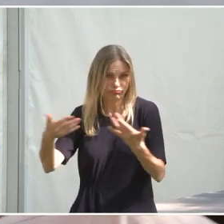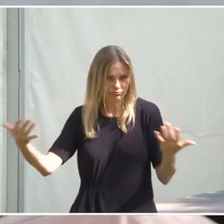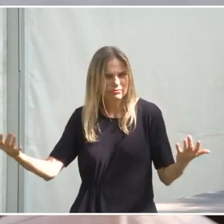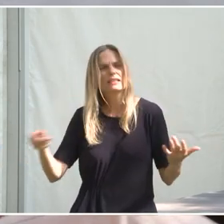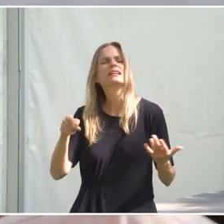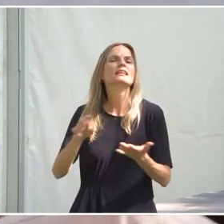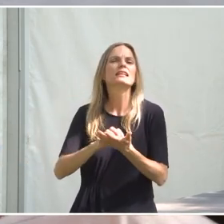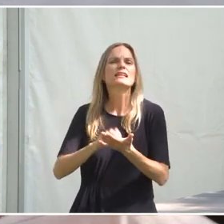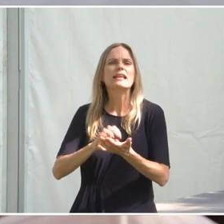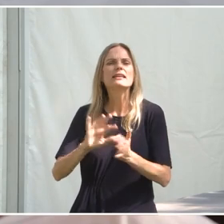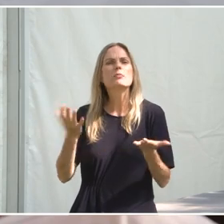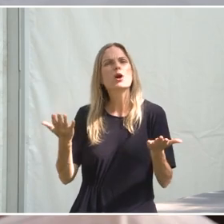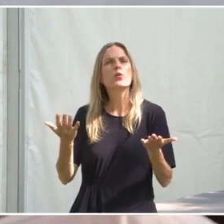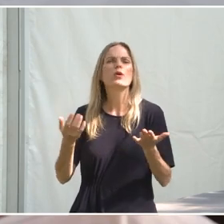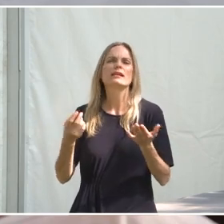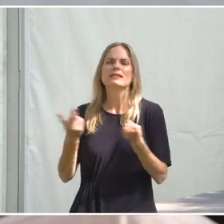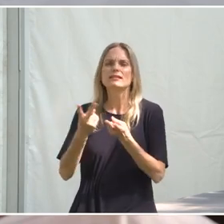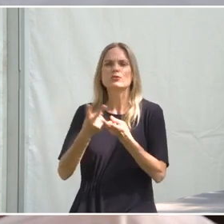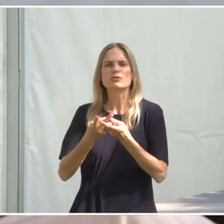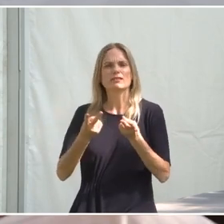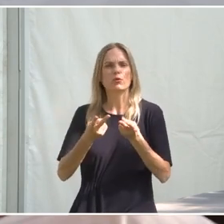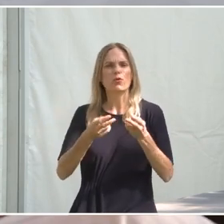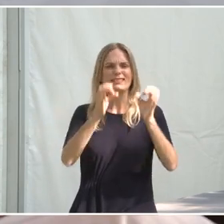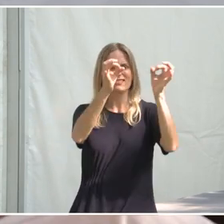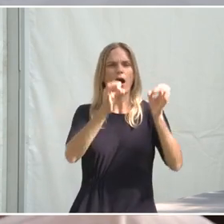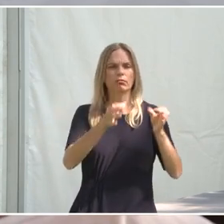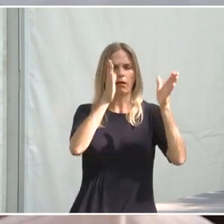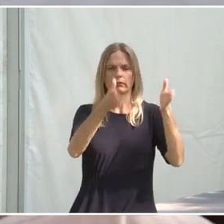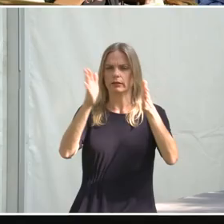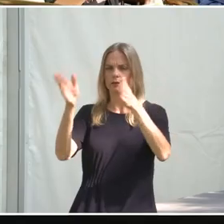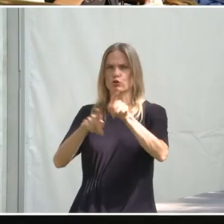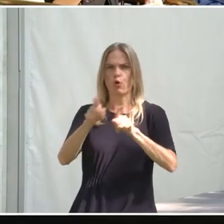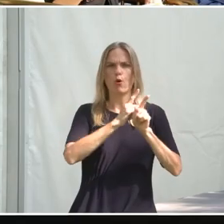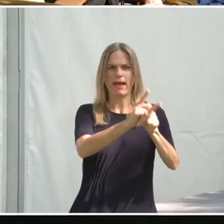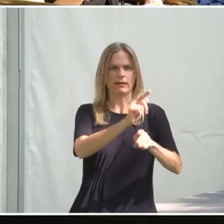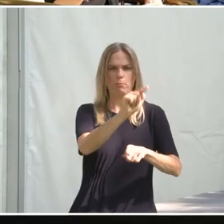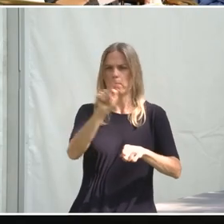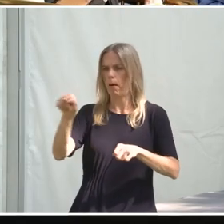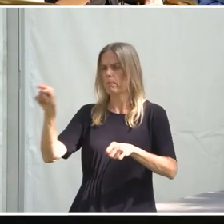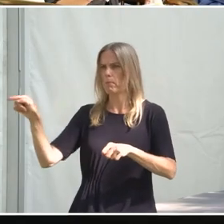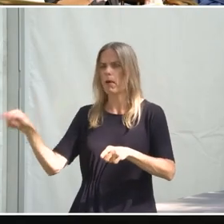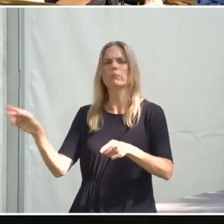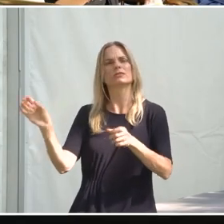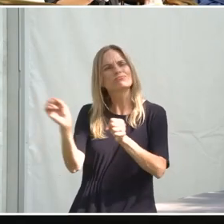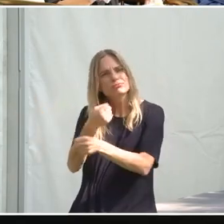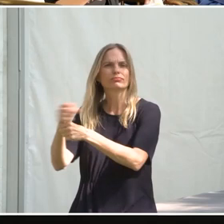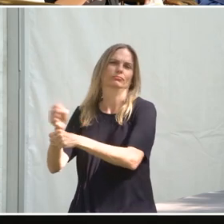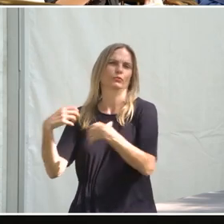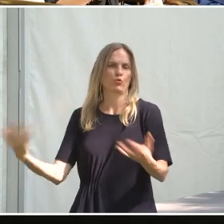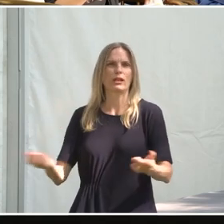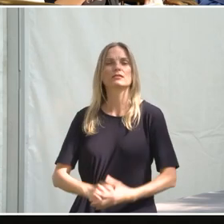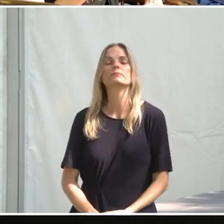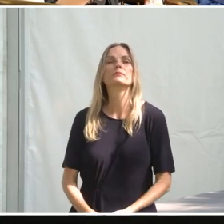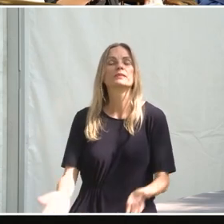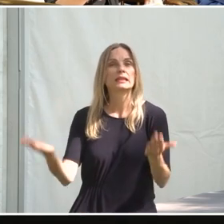restrictive gender standards? And stereotypes. Yeah. Yeah, okay. Anni? Okay.